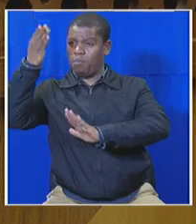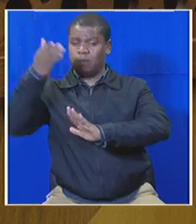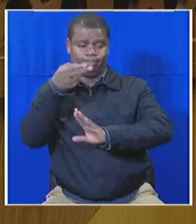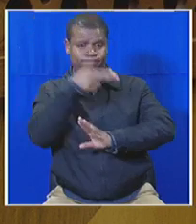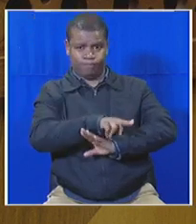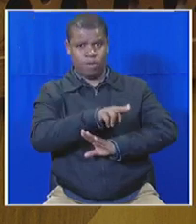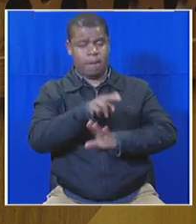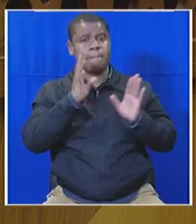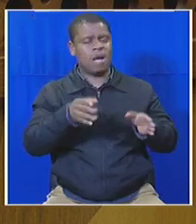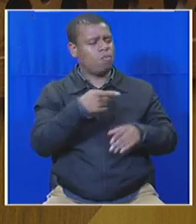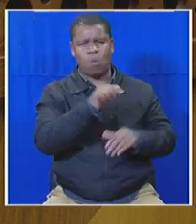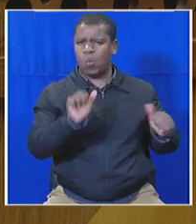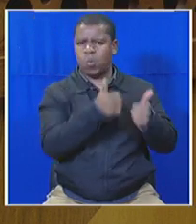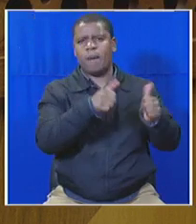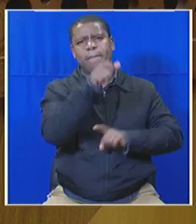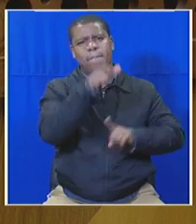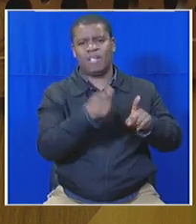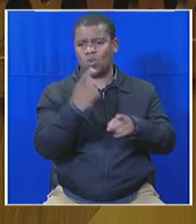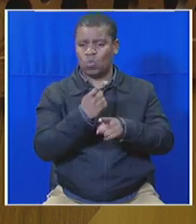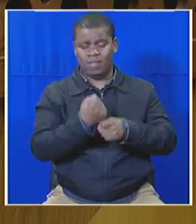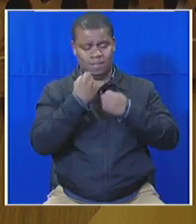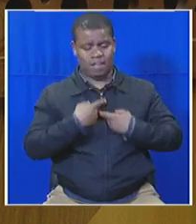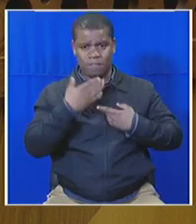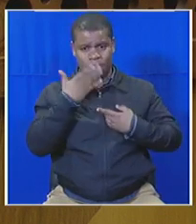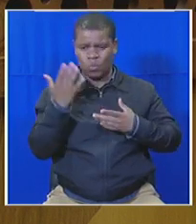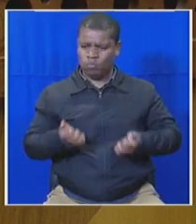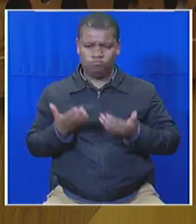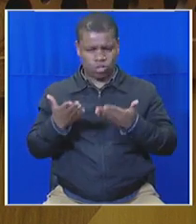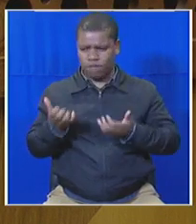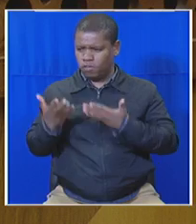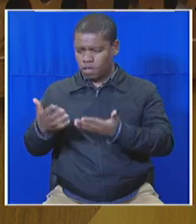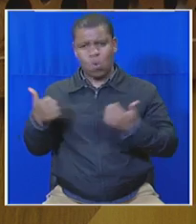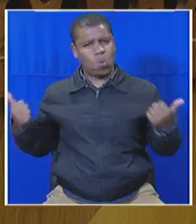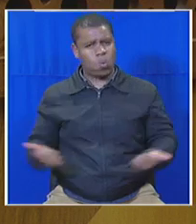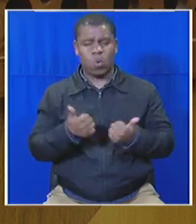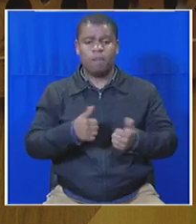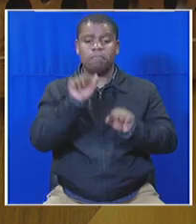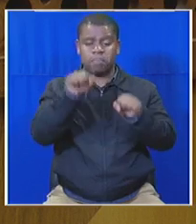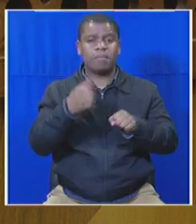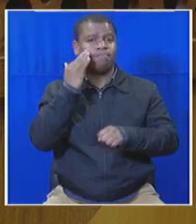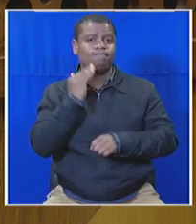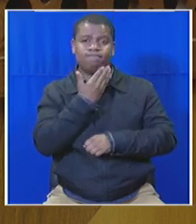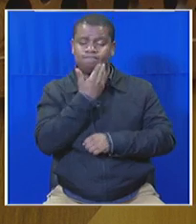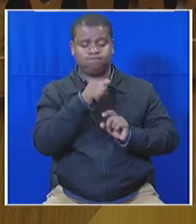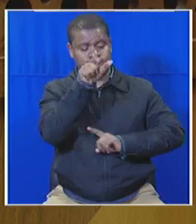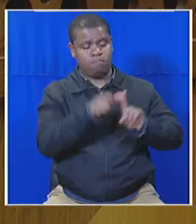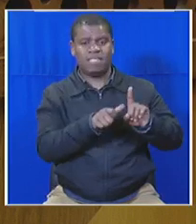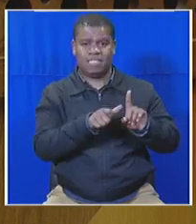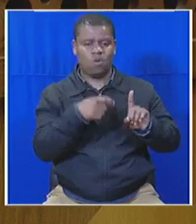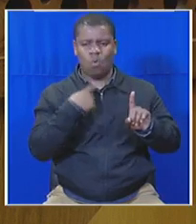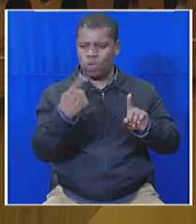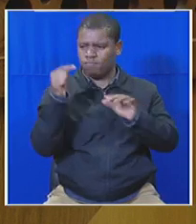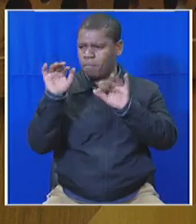of dedication, humor, and selflessness. Ken, in my view, was a rare kind of gentleman who treated everybody with equality and